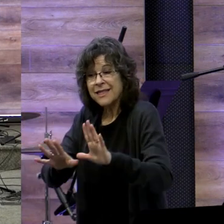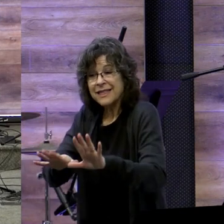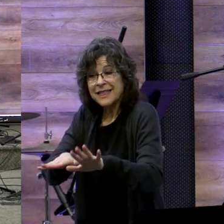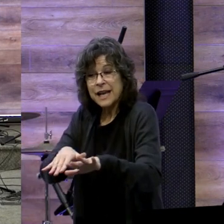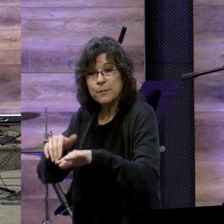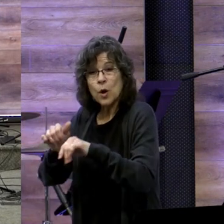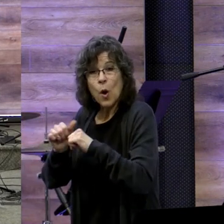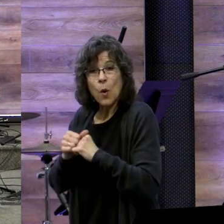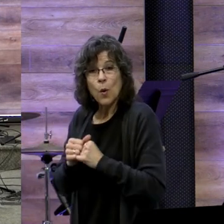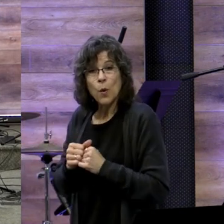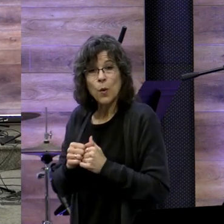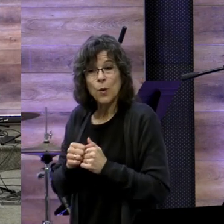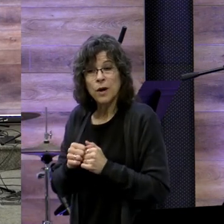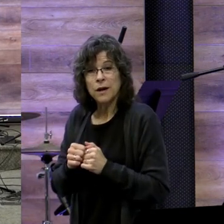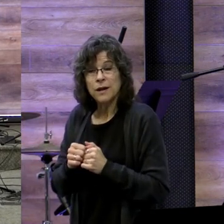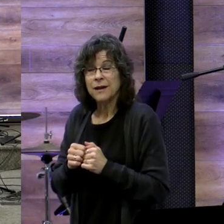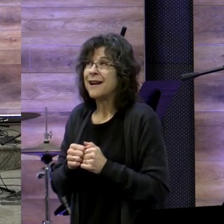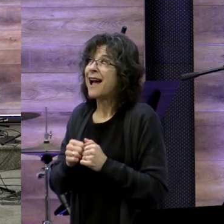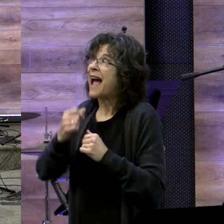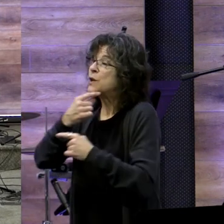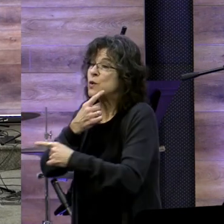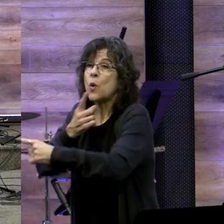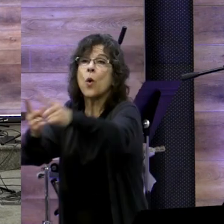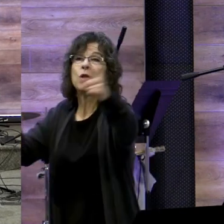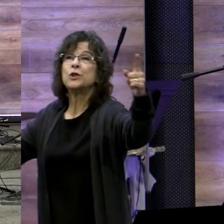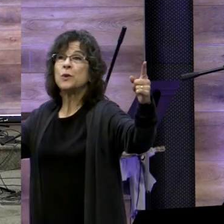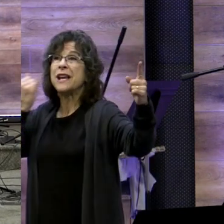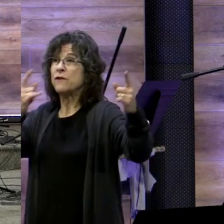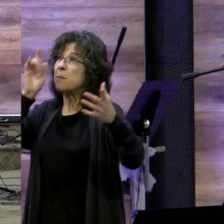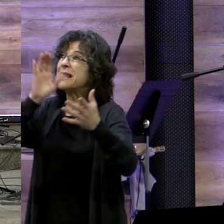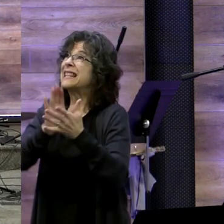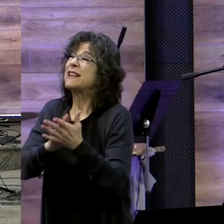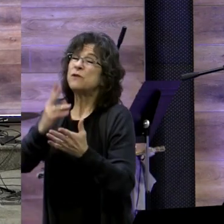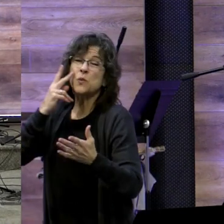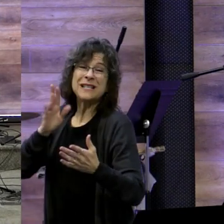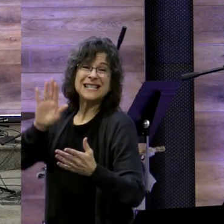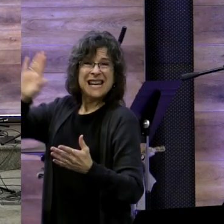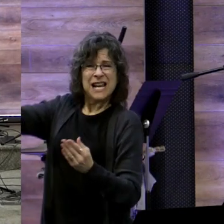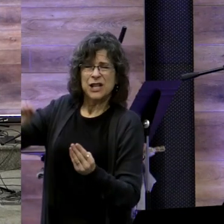if you believed, you would see the glory of God?